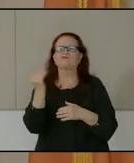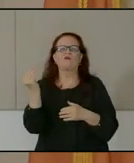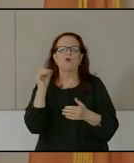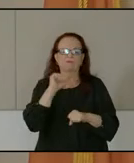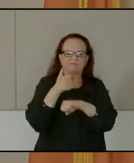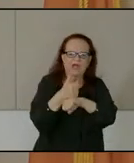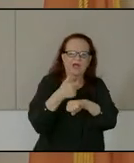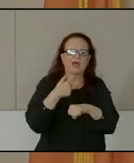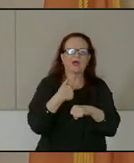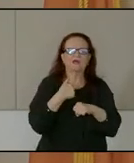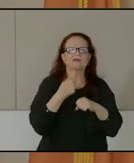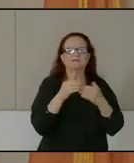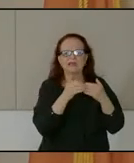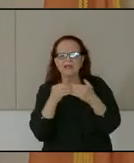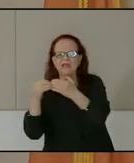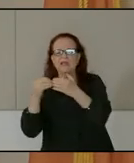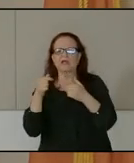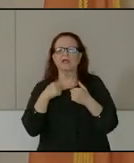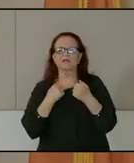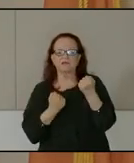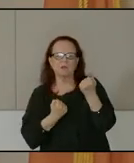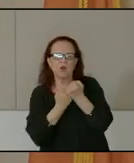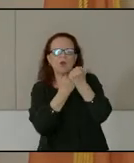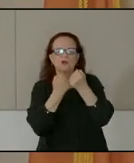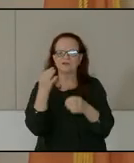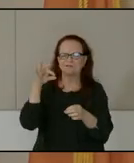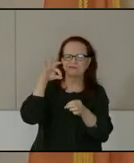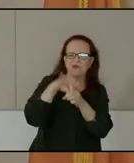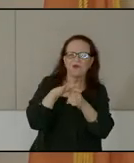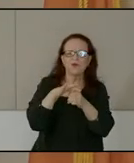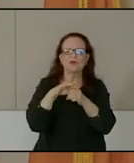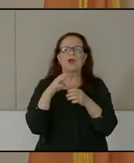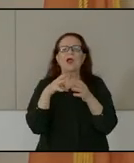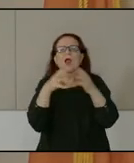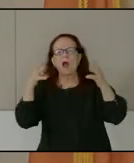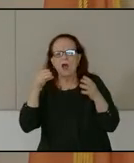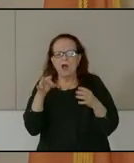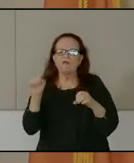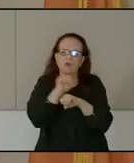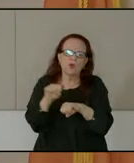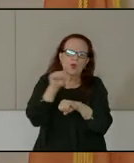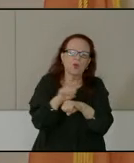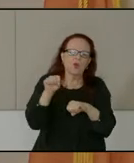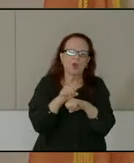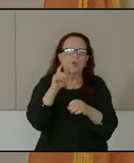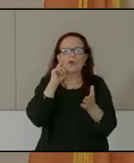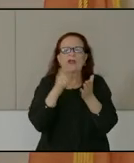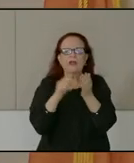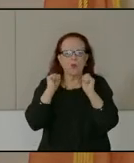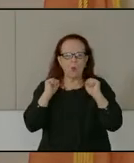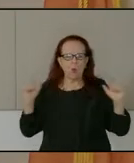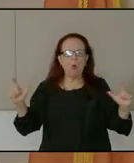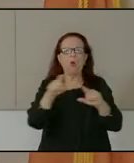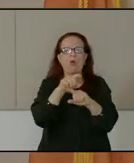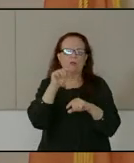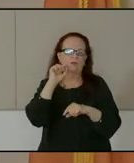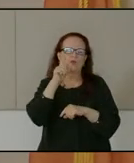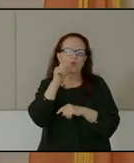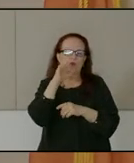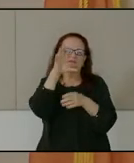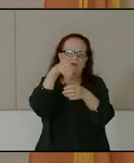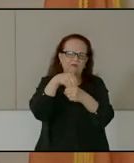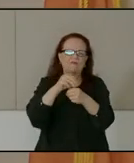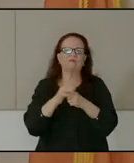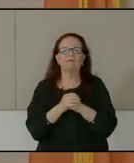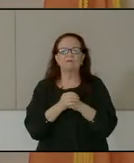sure that it was unanimously supported. There was a lot of hard work, and let me just recognize the teams of all the offices that did a lot of work on this. But really, I